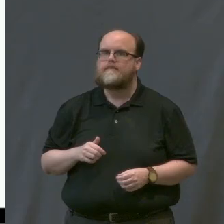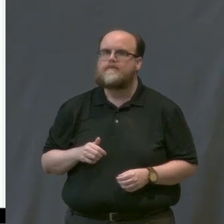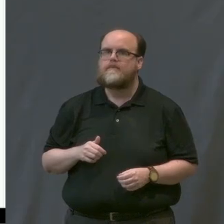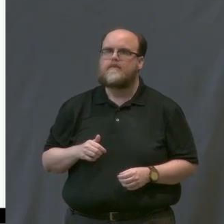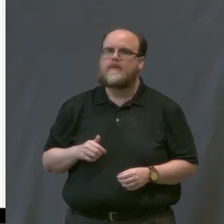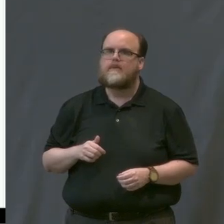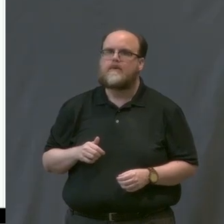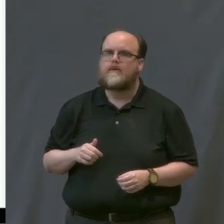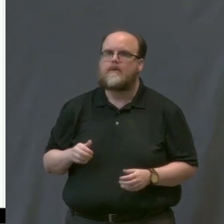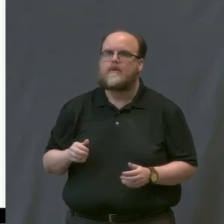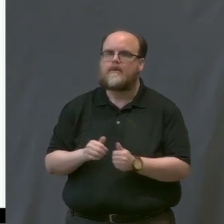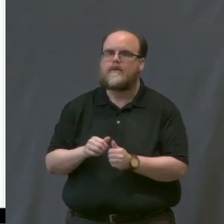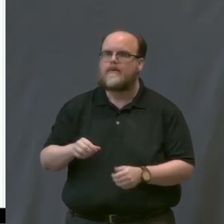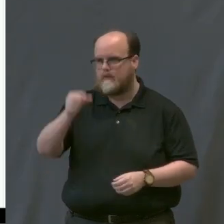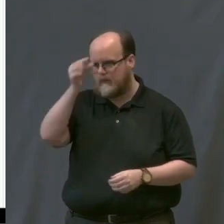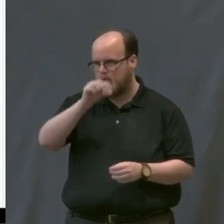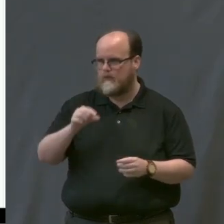the Greek word. The Greek word's right there.